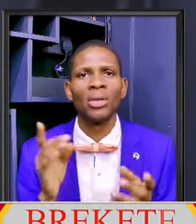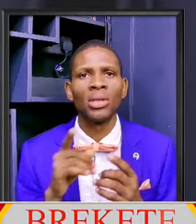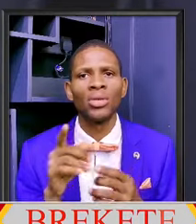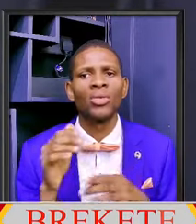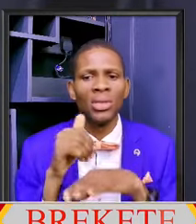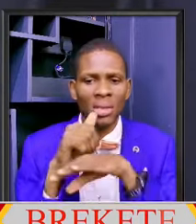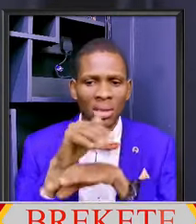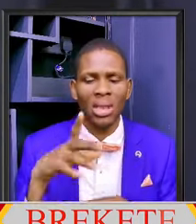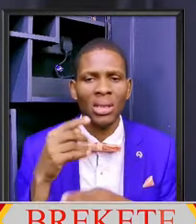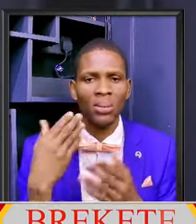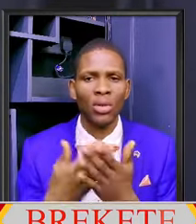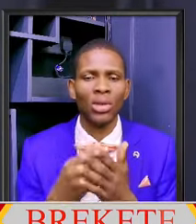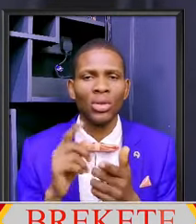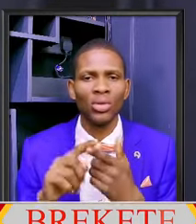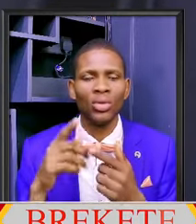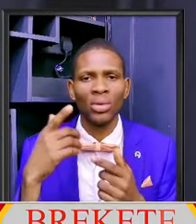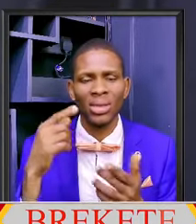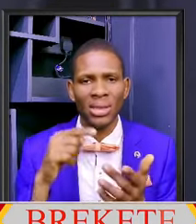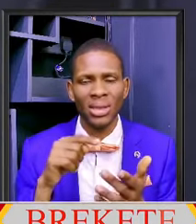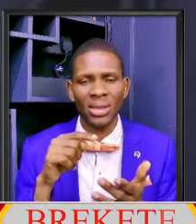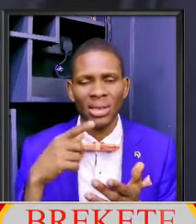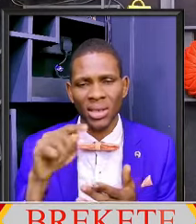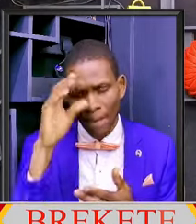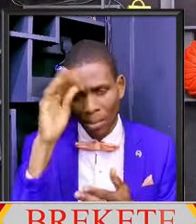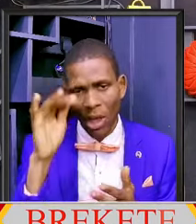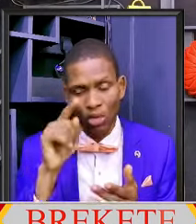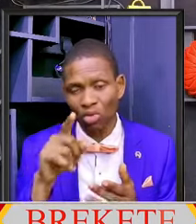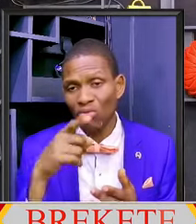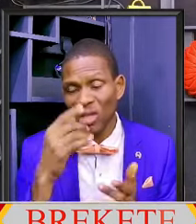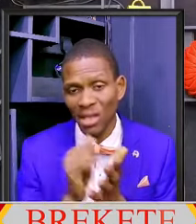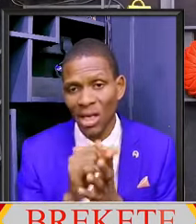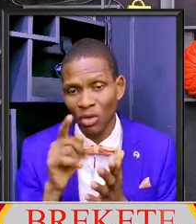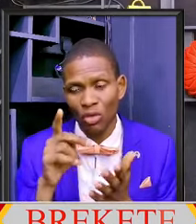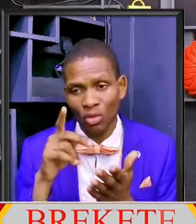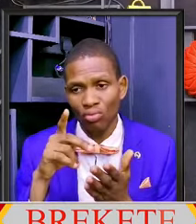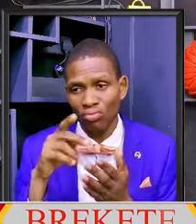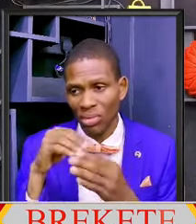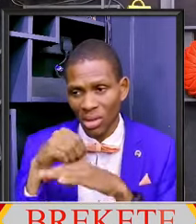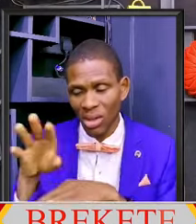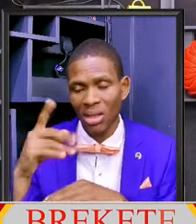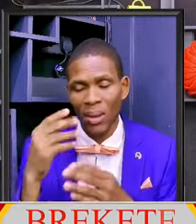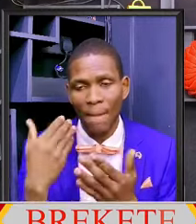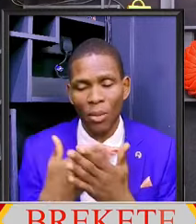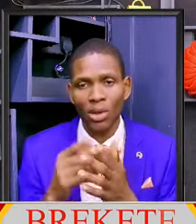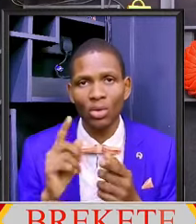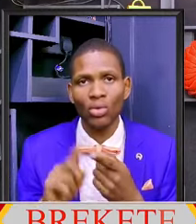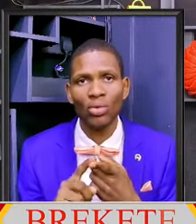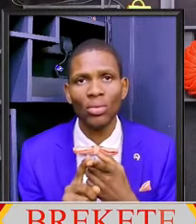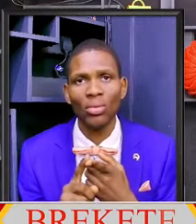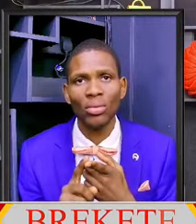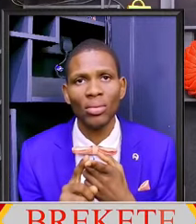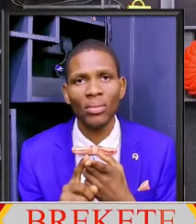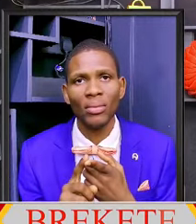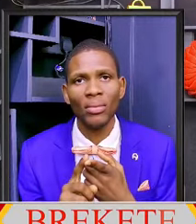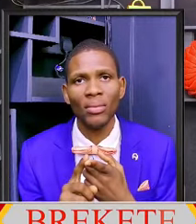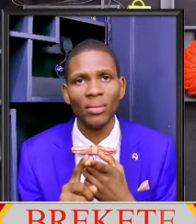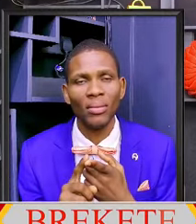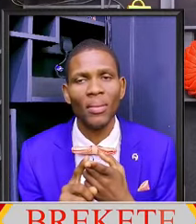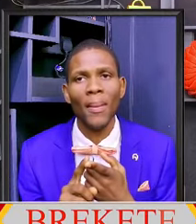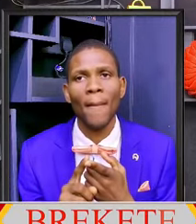the money to this man that Which you man? Claimed? Which man?